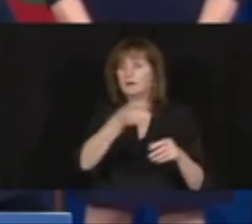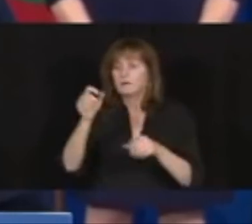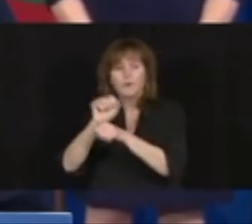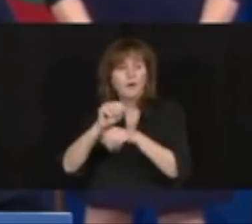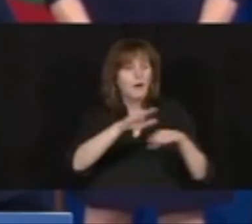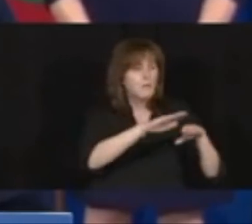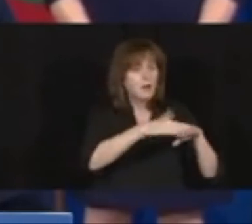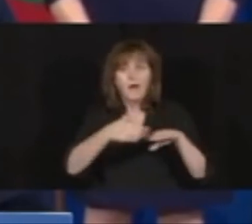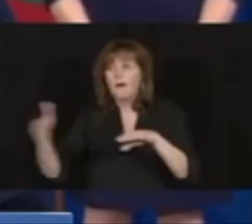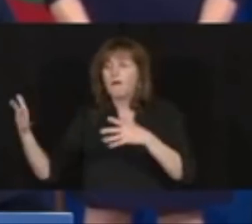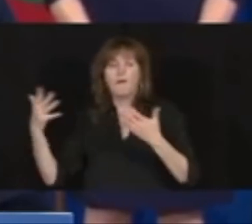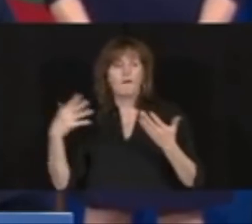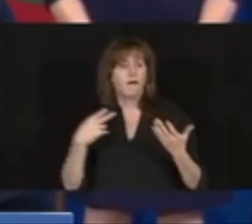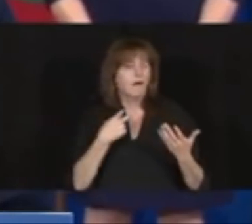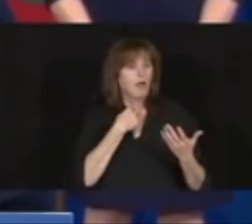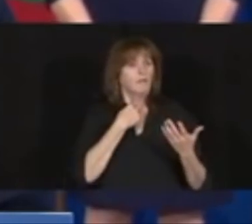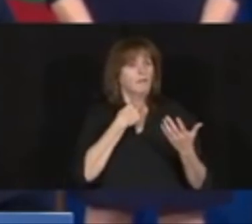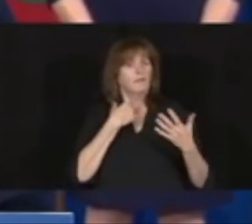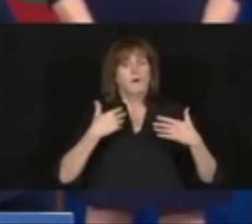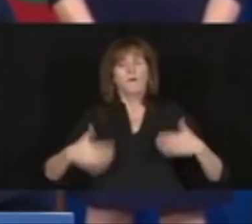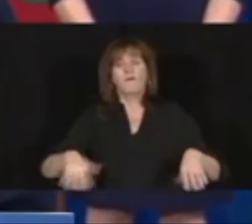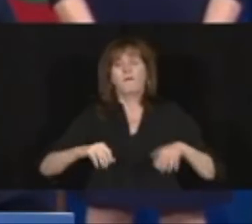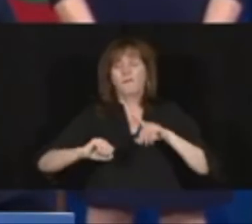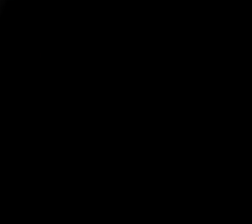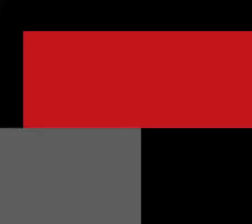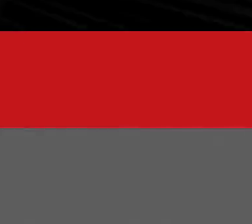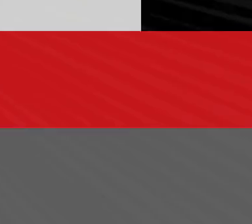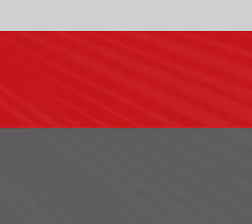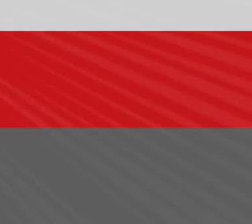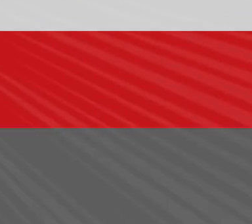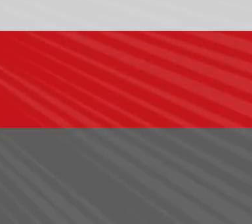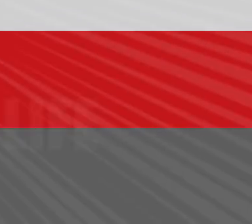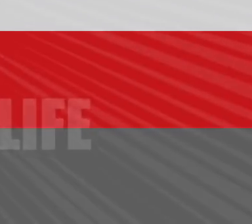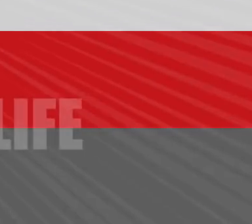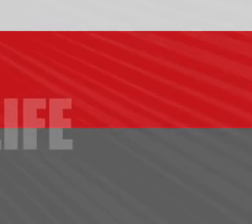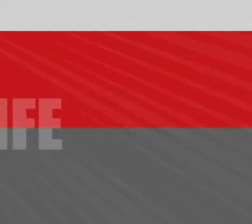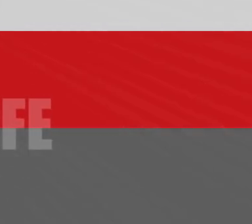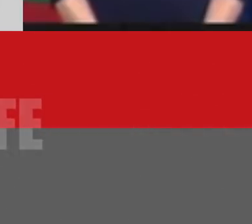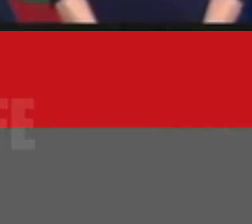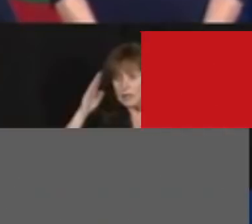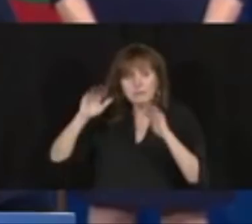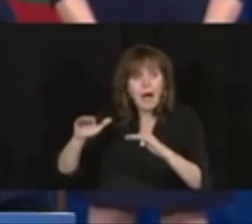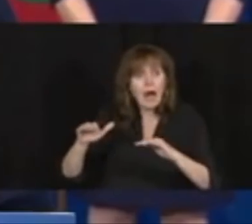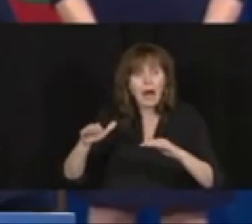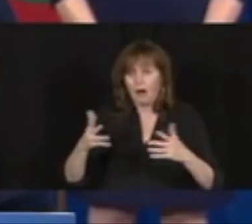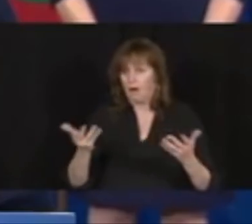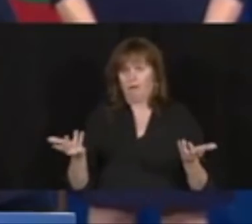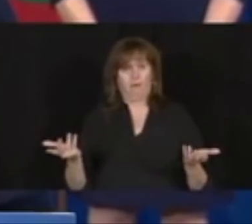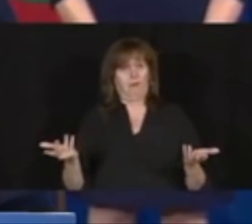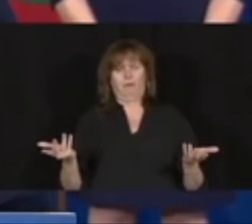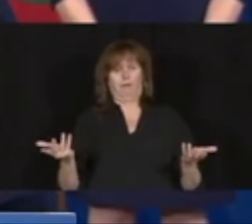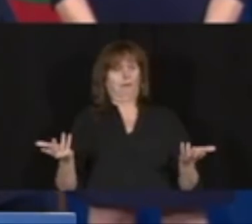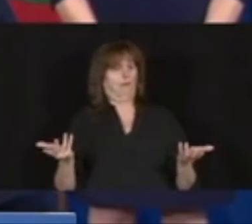These numbers are a punch in the gut. The unthinkable is happening. Ontario lost at